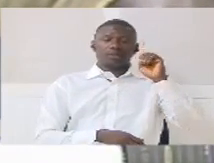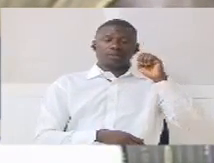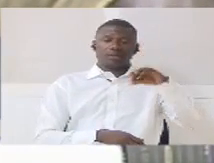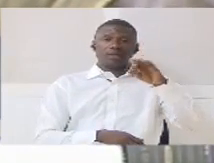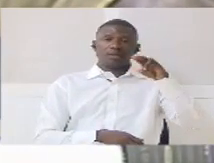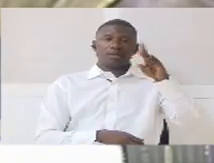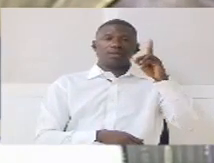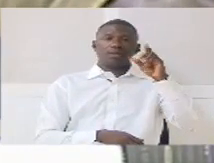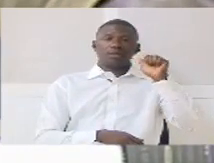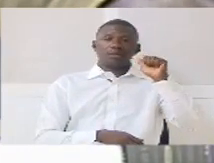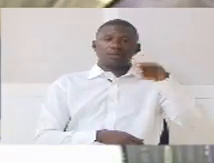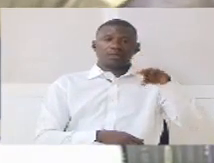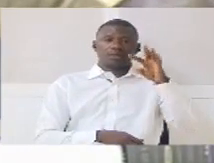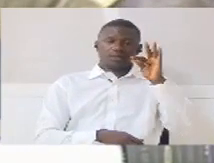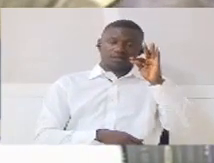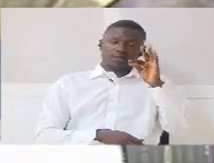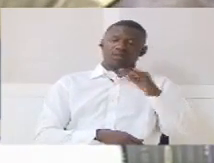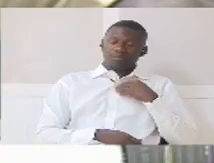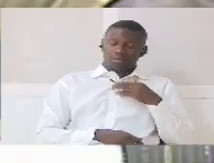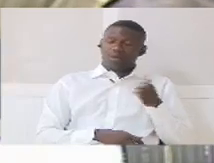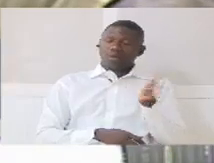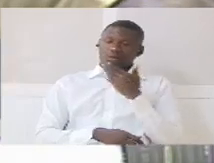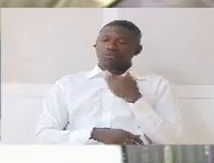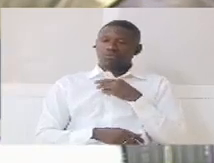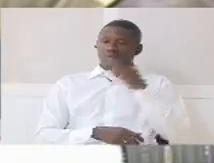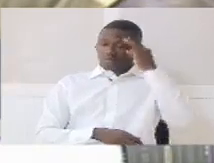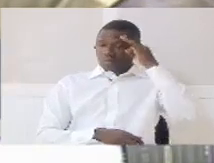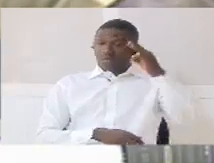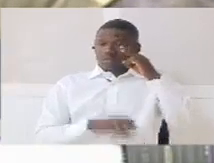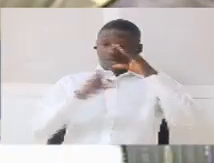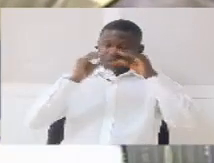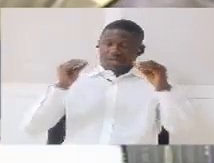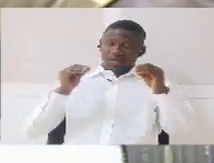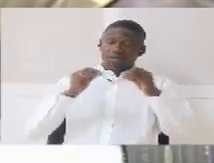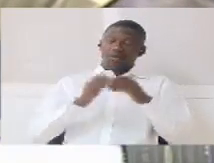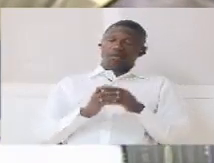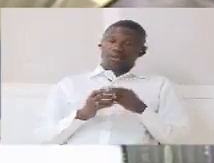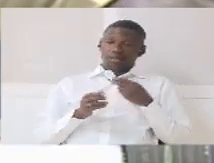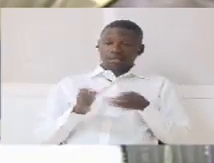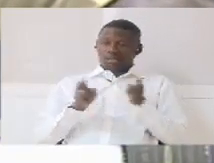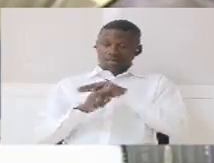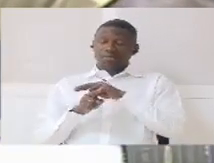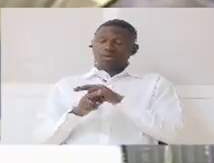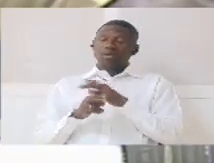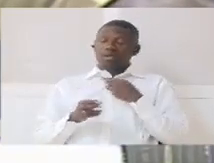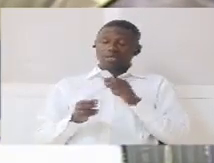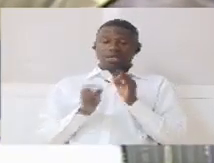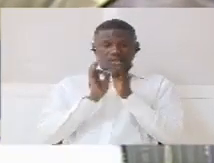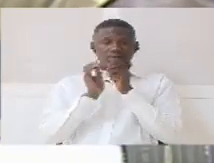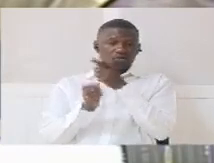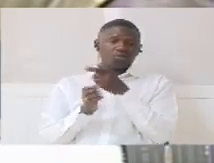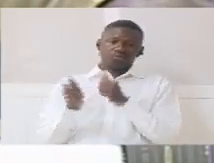I went to the ministry. The ministry wrote to him. I gave a report and the ministry wrote to him. And they asked him to reinstate my